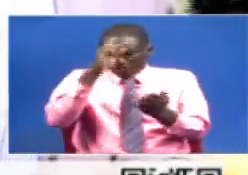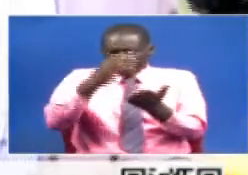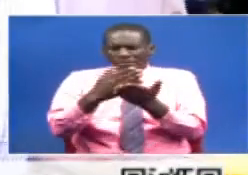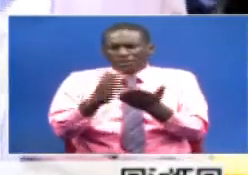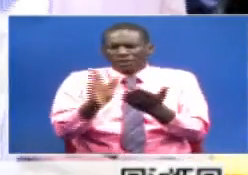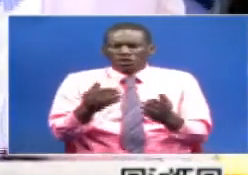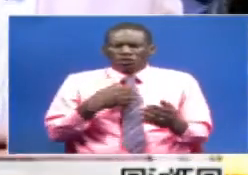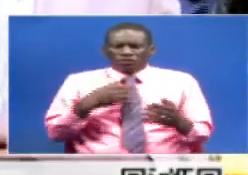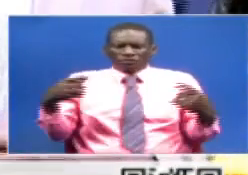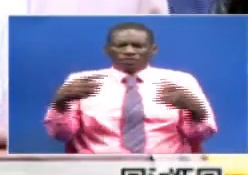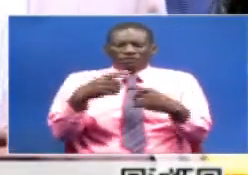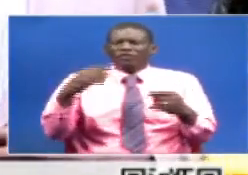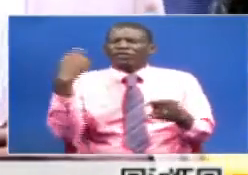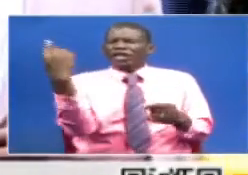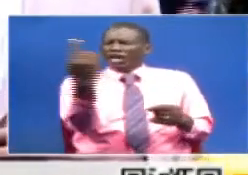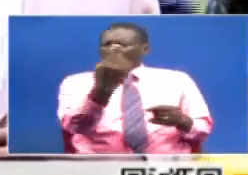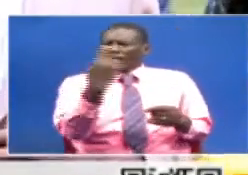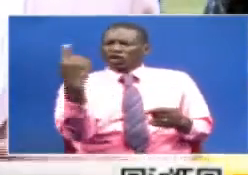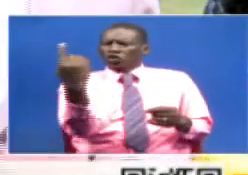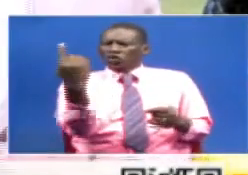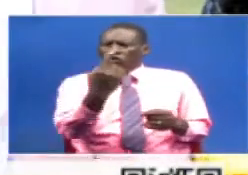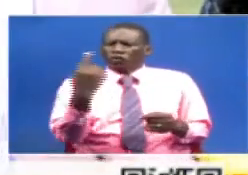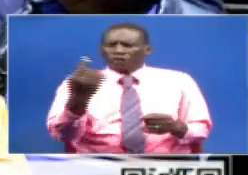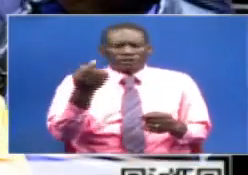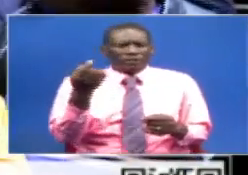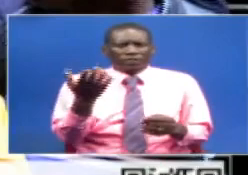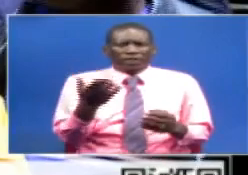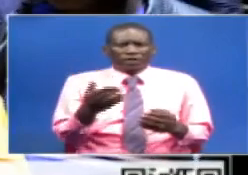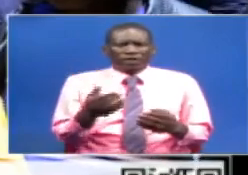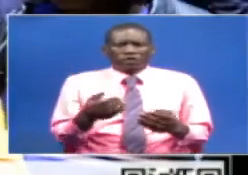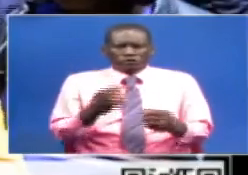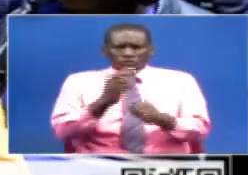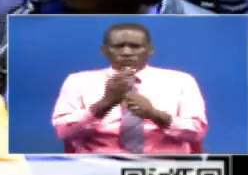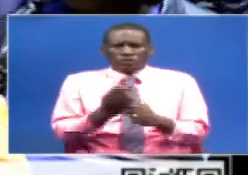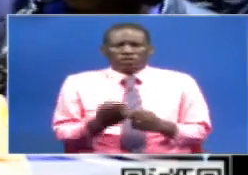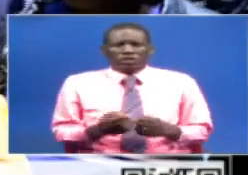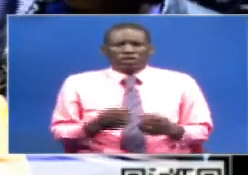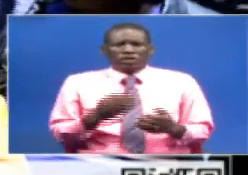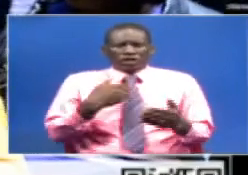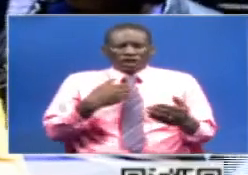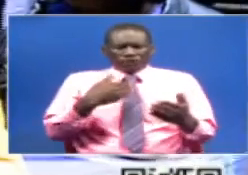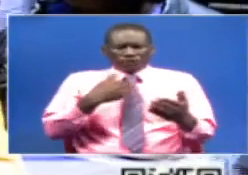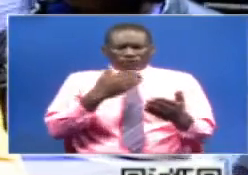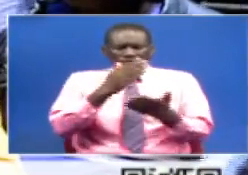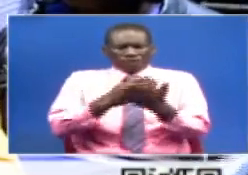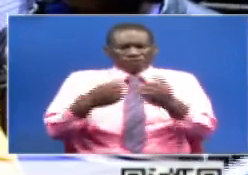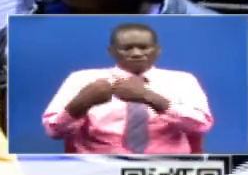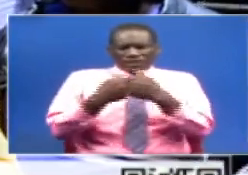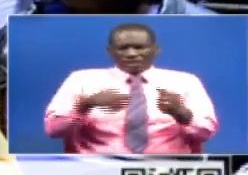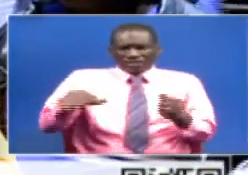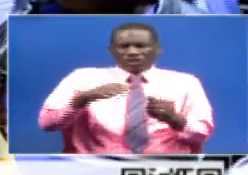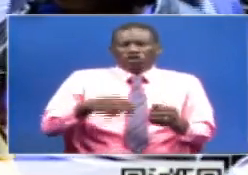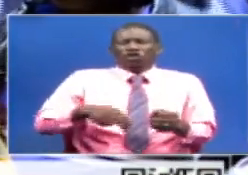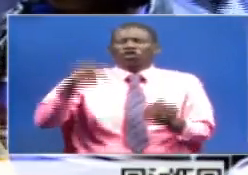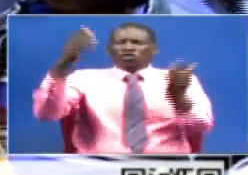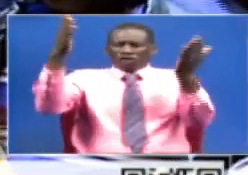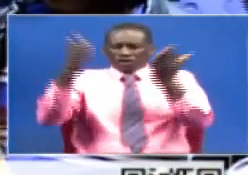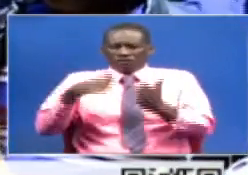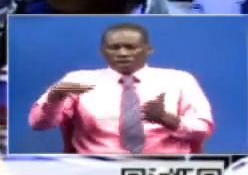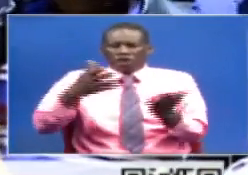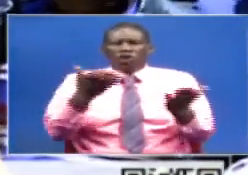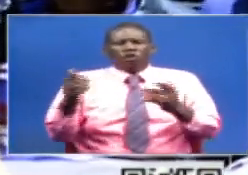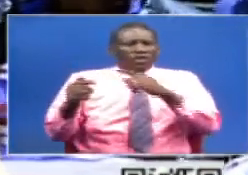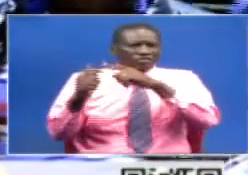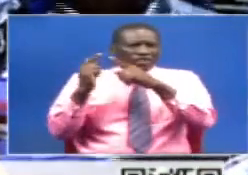government. There are quite a number of helicopters on our disposal. We only have some challenge on areas like